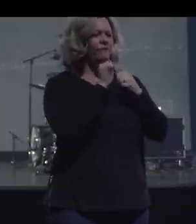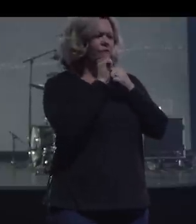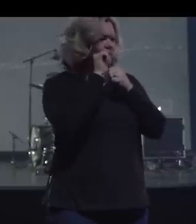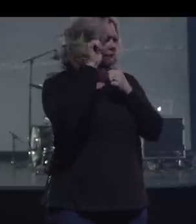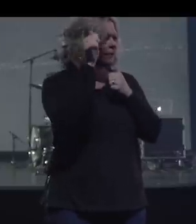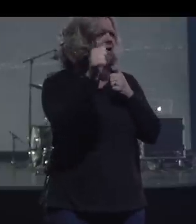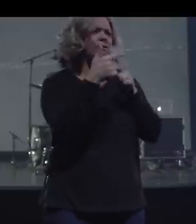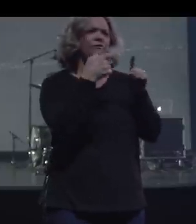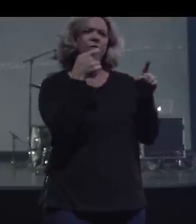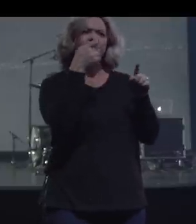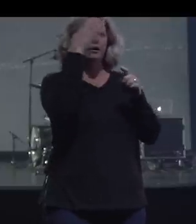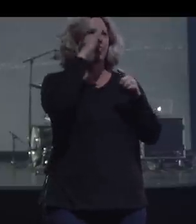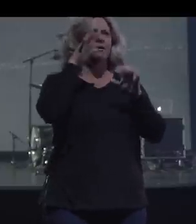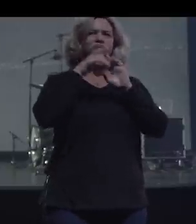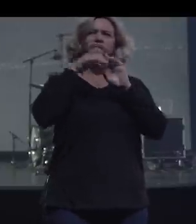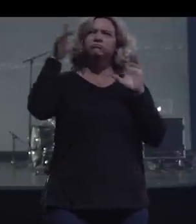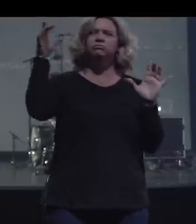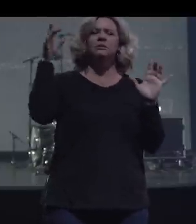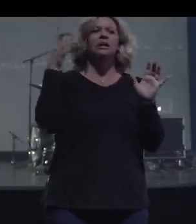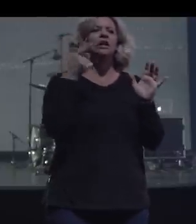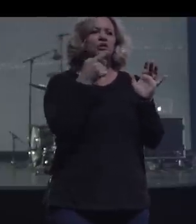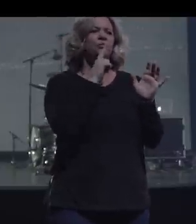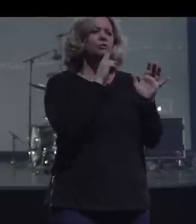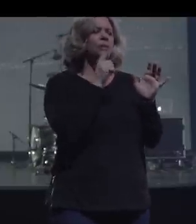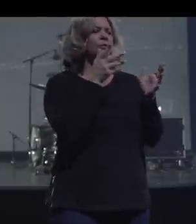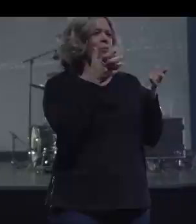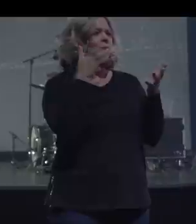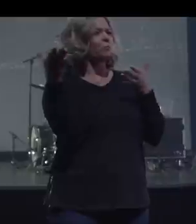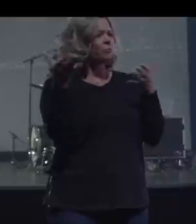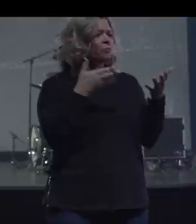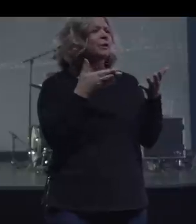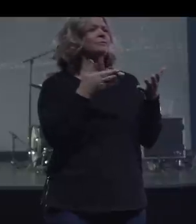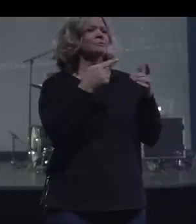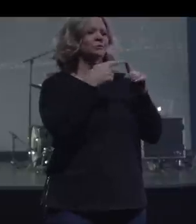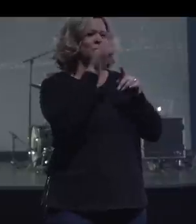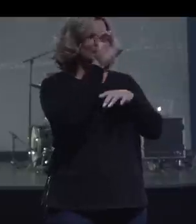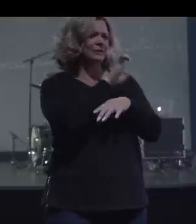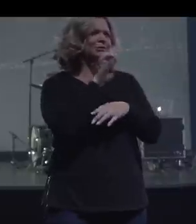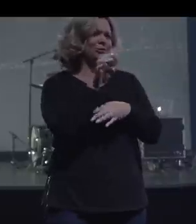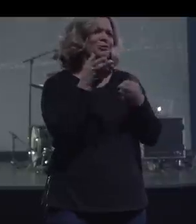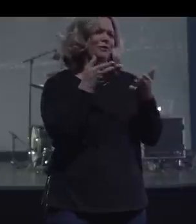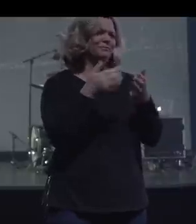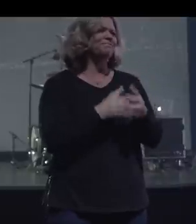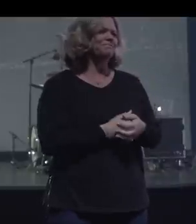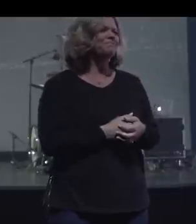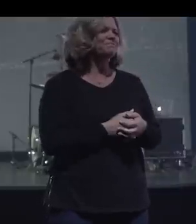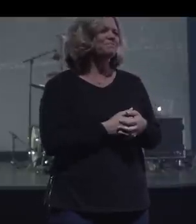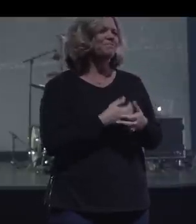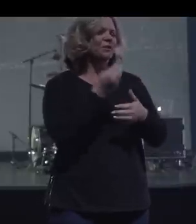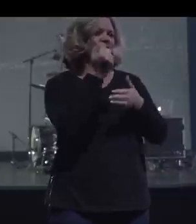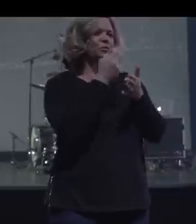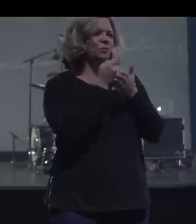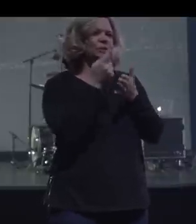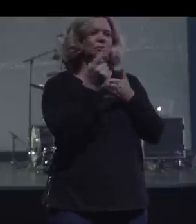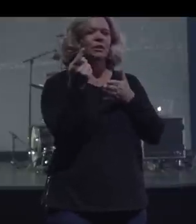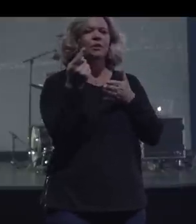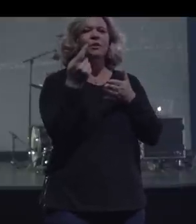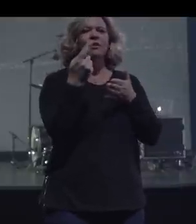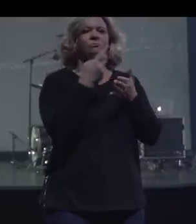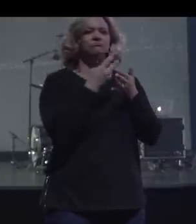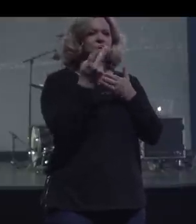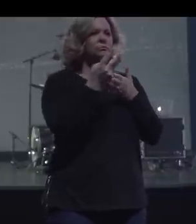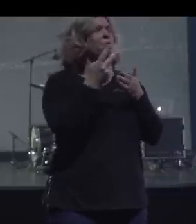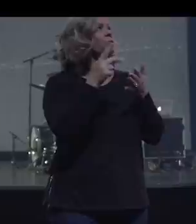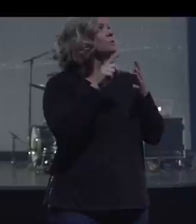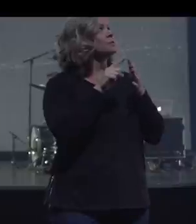God, who you would love to bring with you to an Easter service. In a couple of weeks, we're going to transition to a series